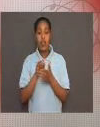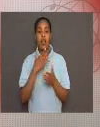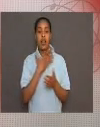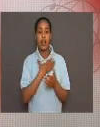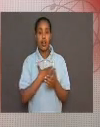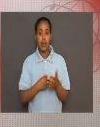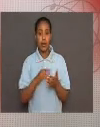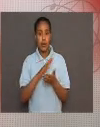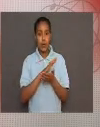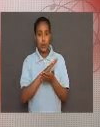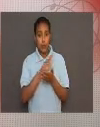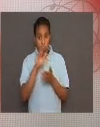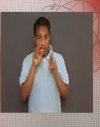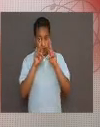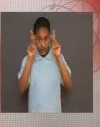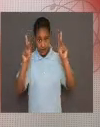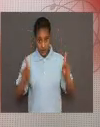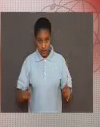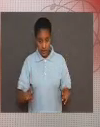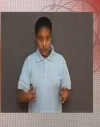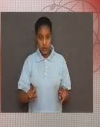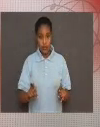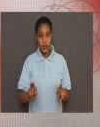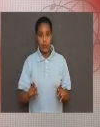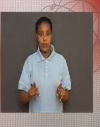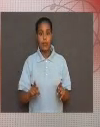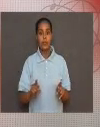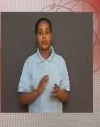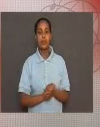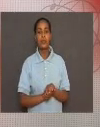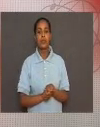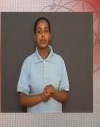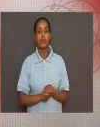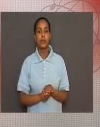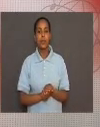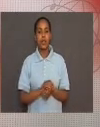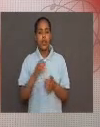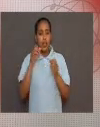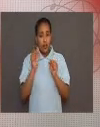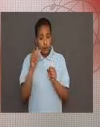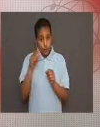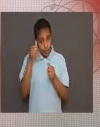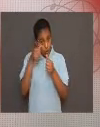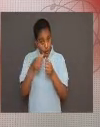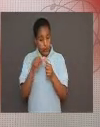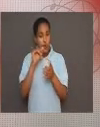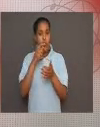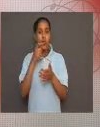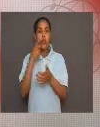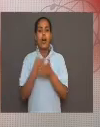elements of the periodic table fall into. Can you remember what they are?